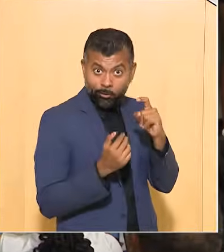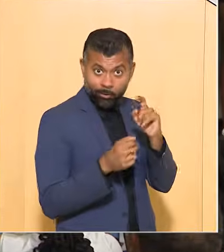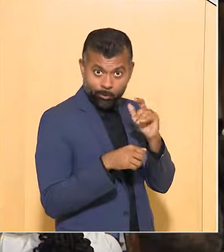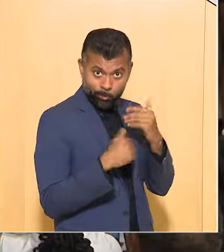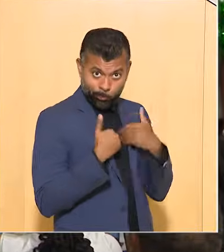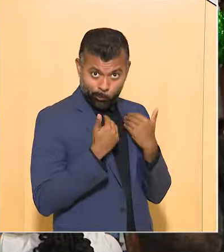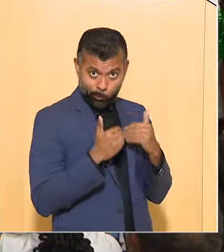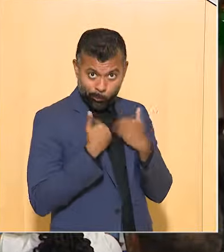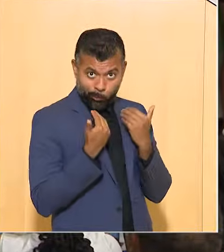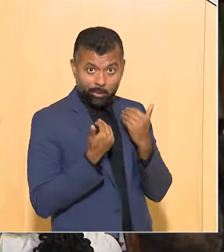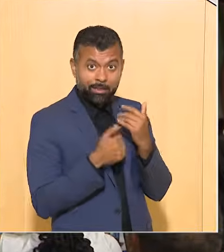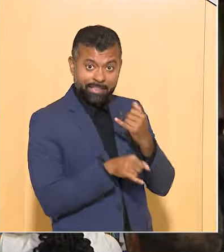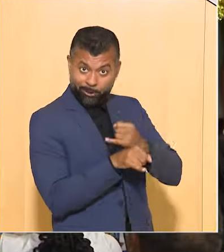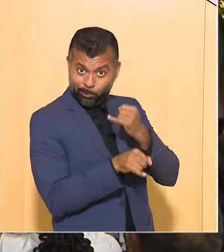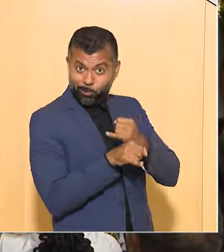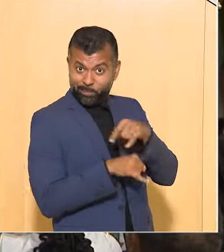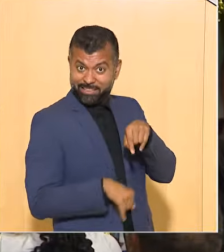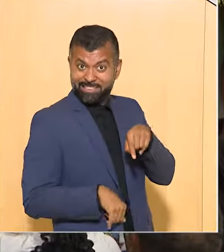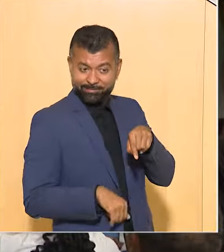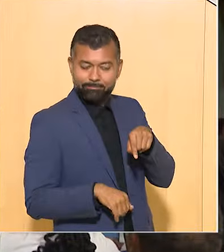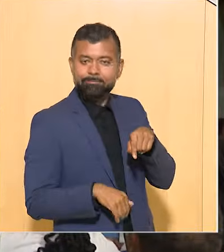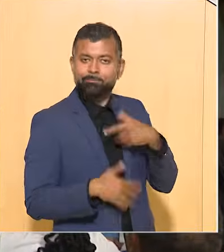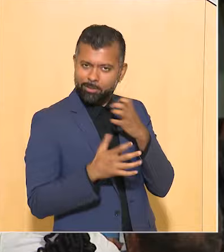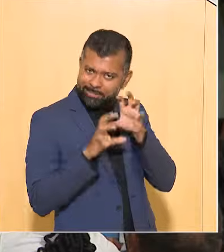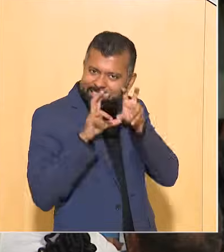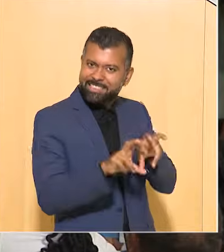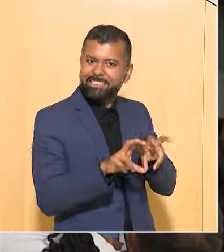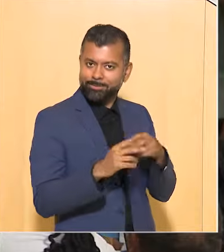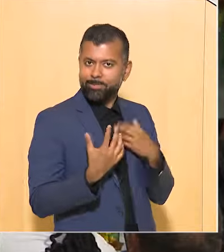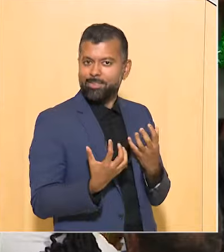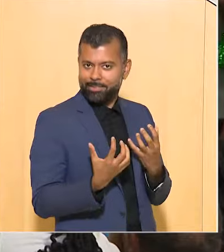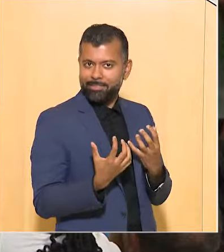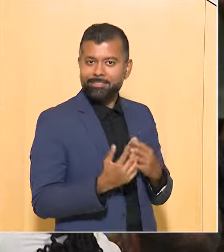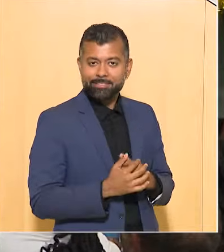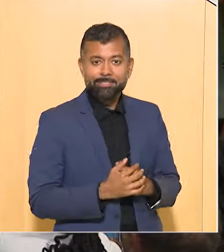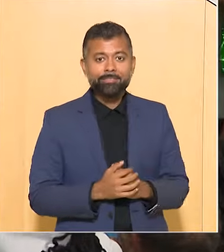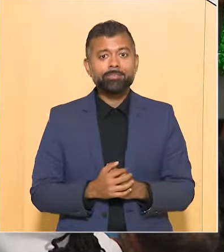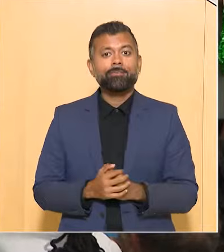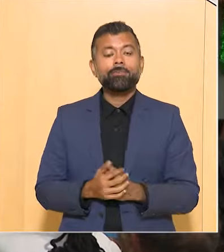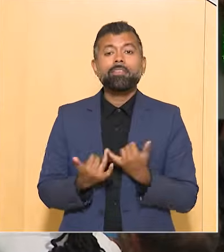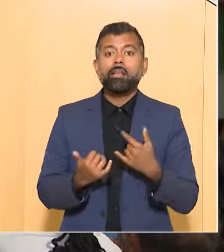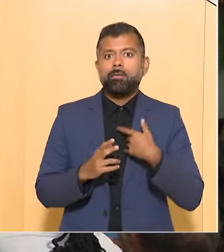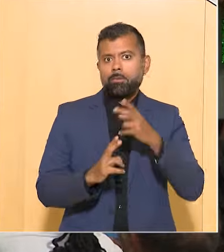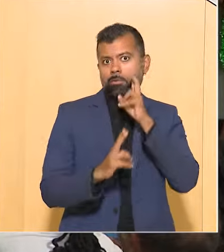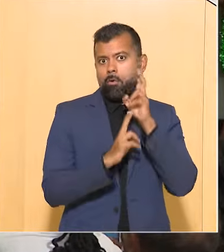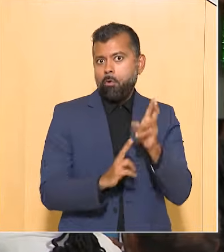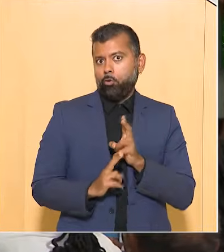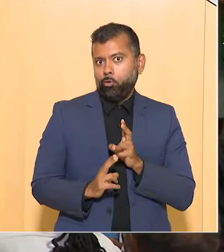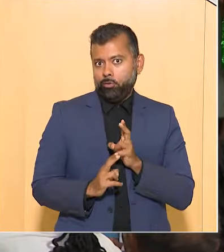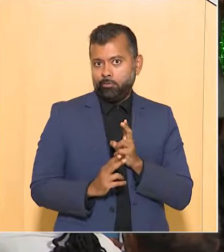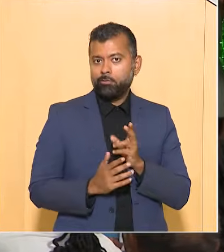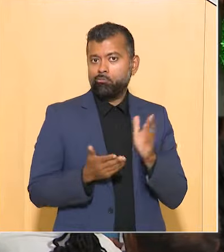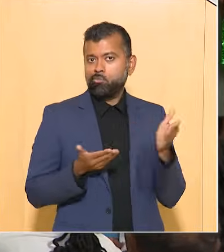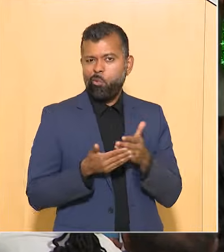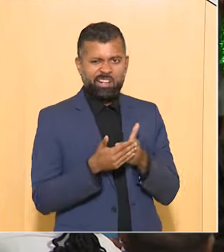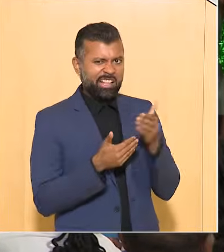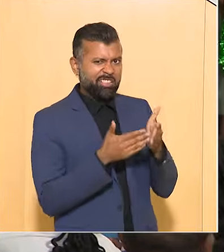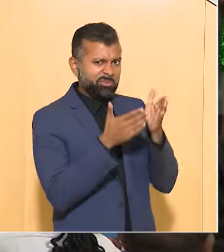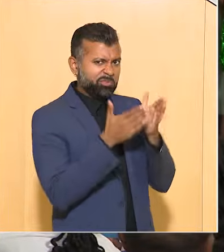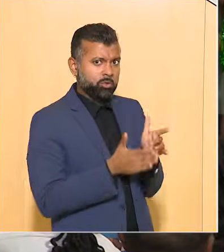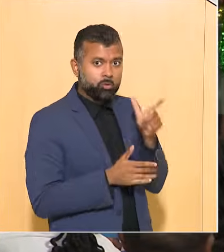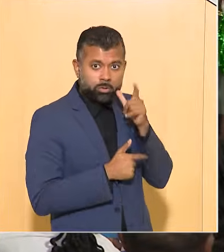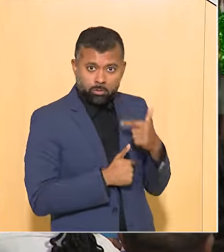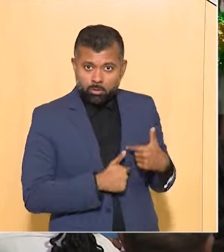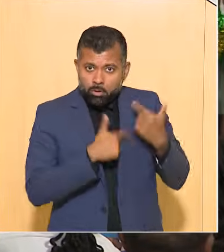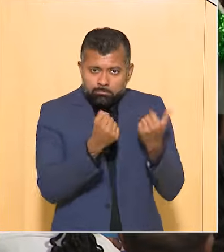Today, I have a distinct pleasure of introducing someone who has been a tremendous advocate for the youth employment and development in